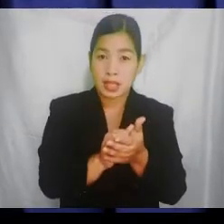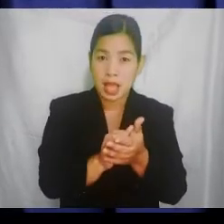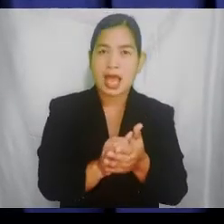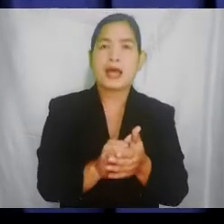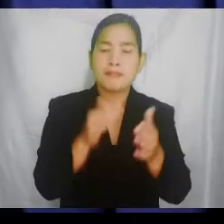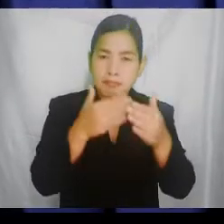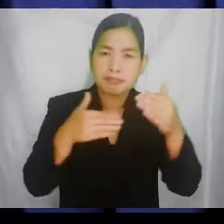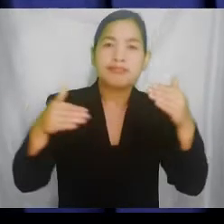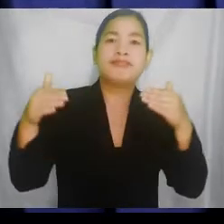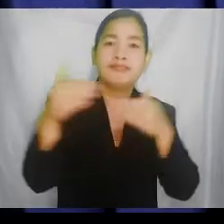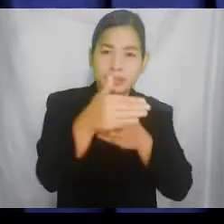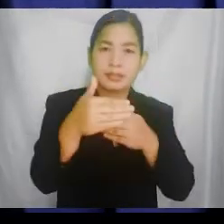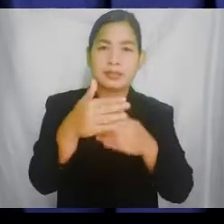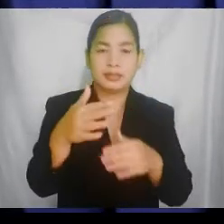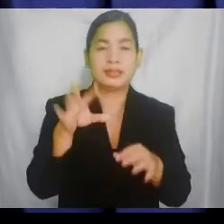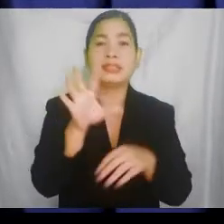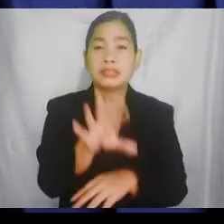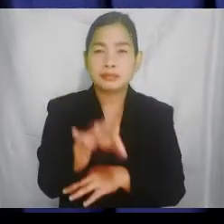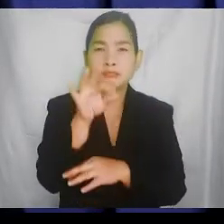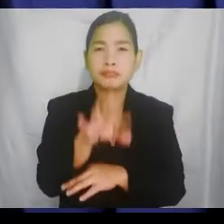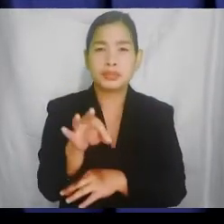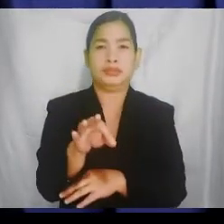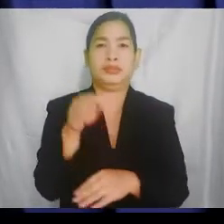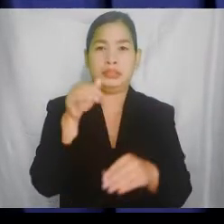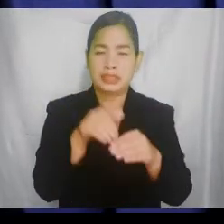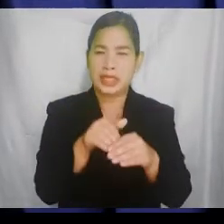of biology.